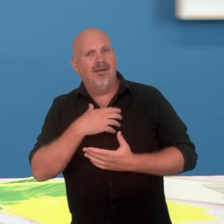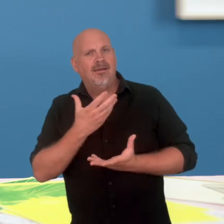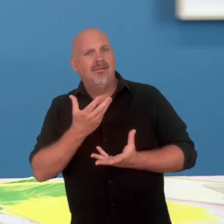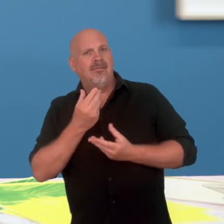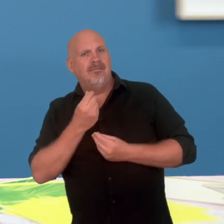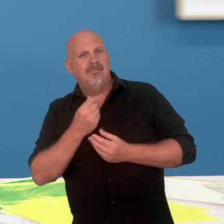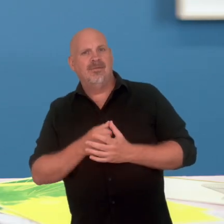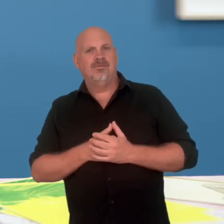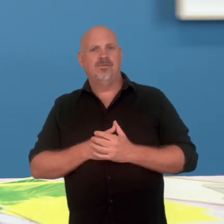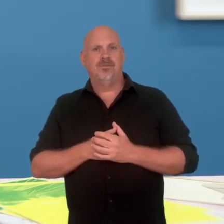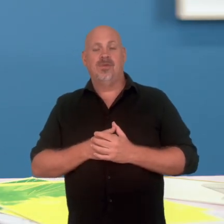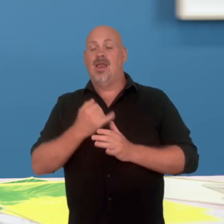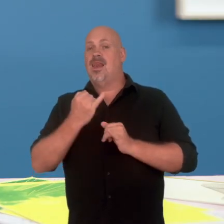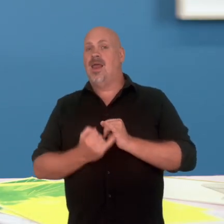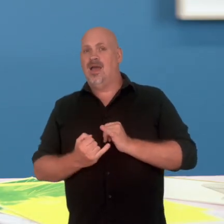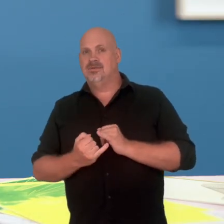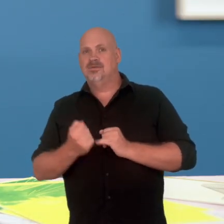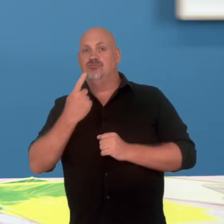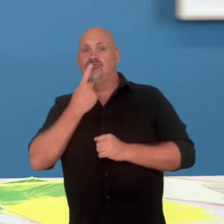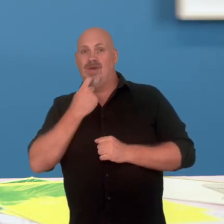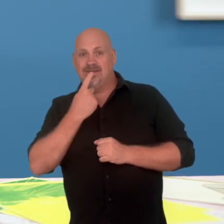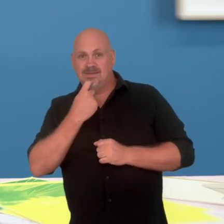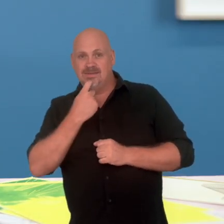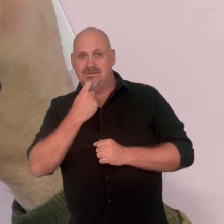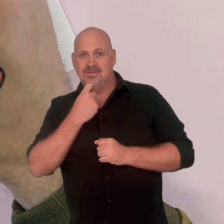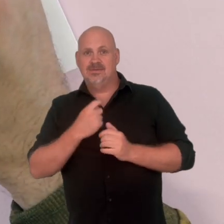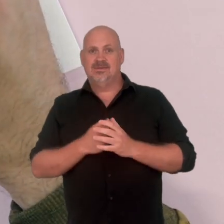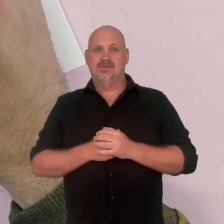And the last one is red.